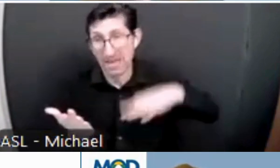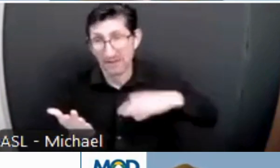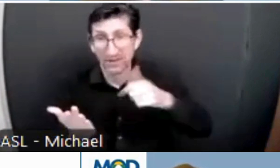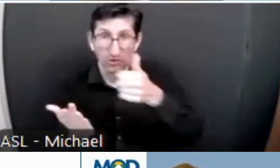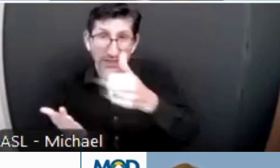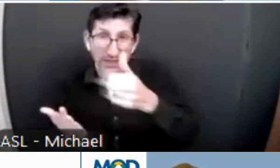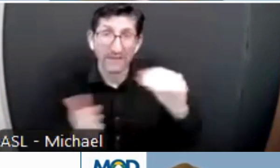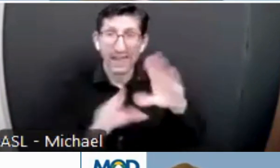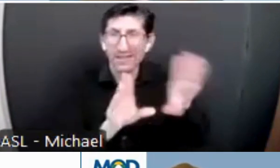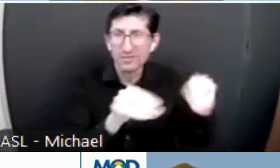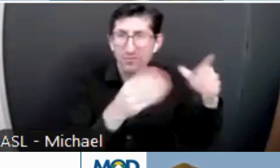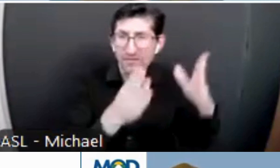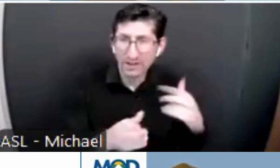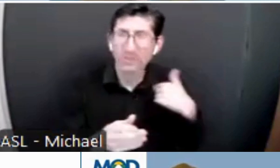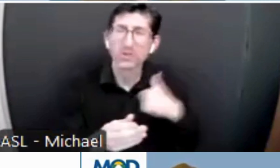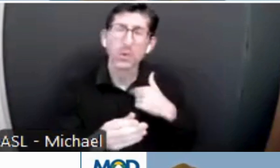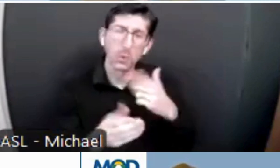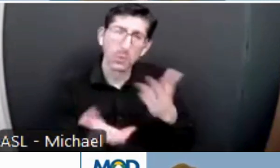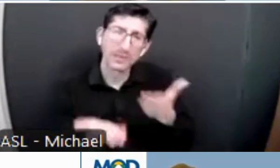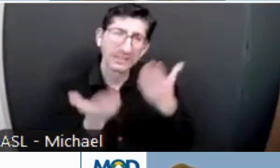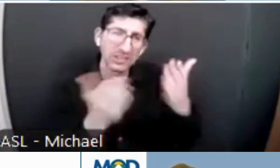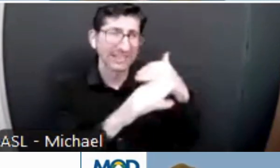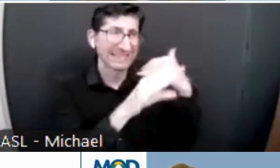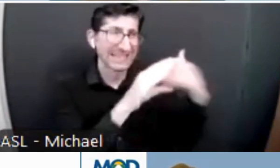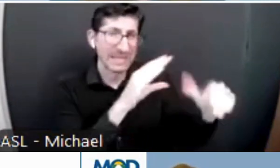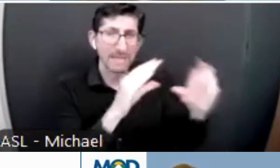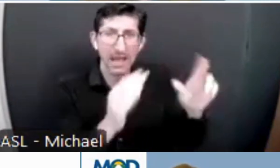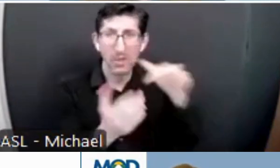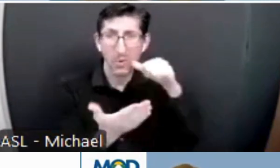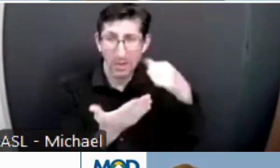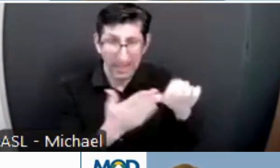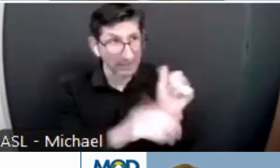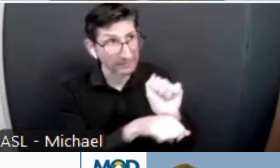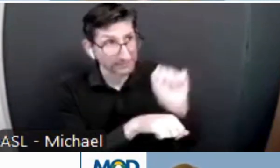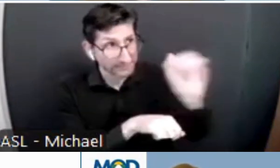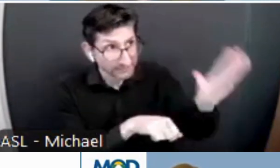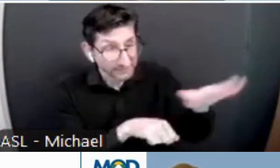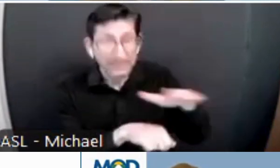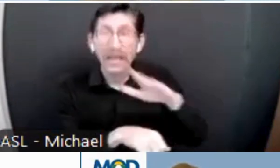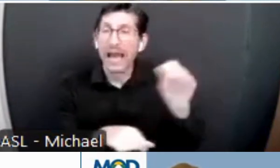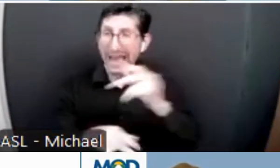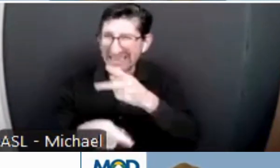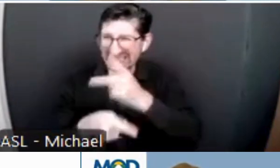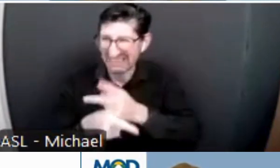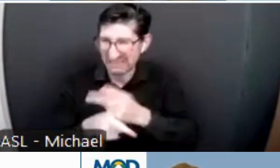request either by email or letter. And it's also a good idea to keep a copy of your request.